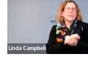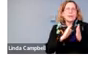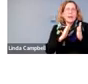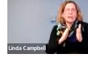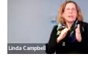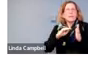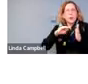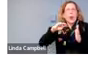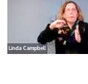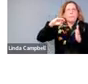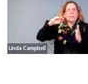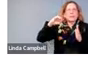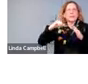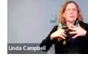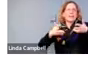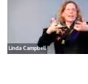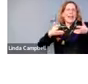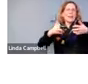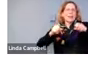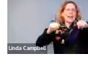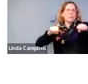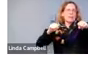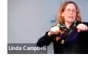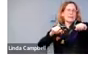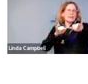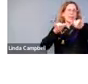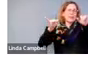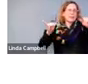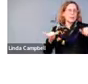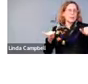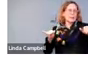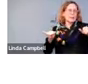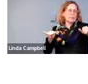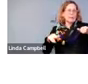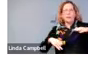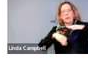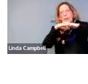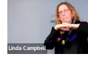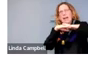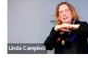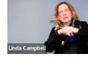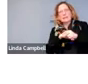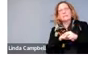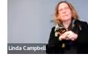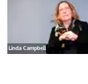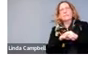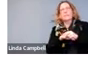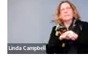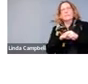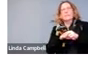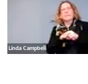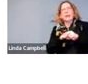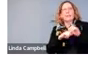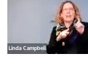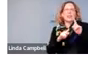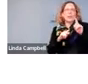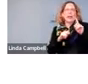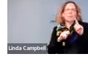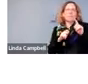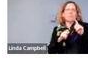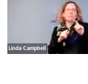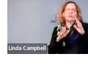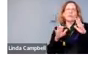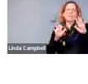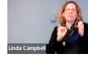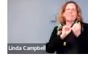quickly. And as you go up the curve, you get into the carrying capacity phase, and it's at that maximum